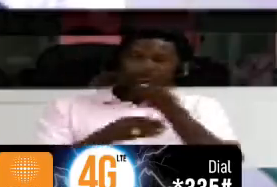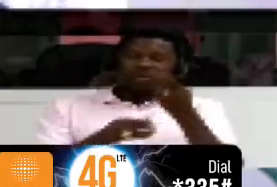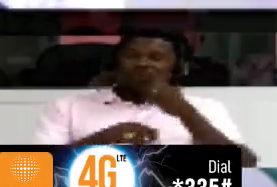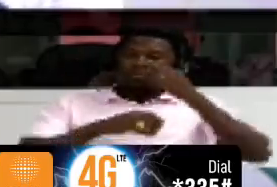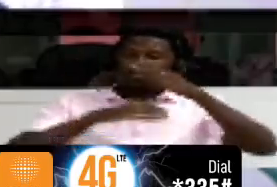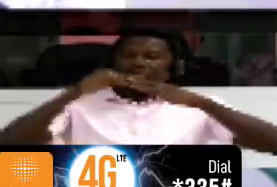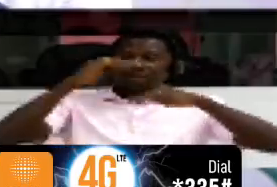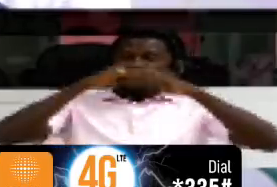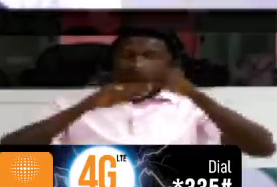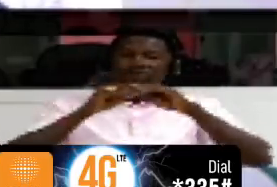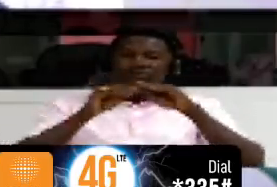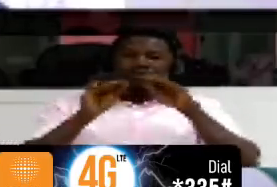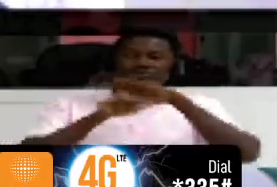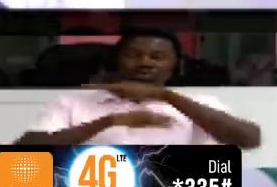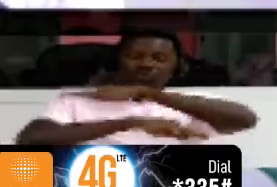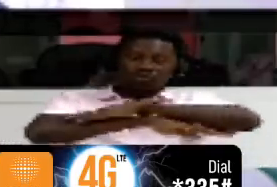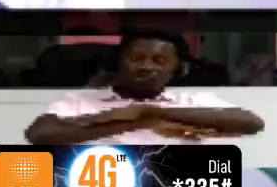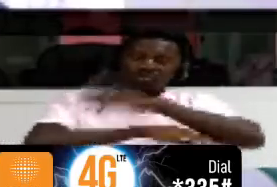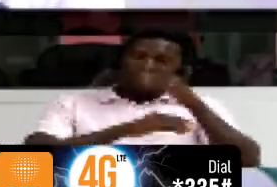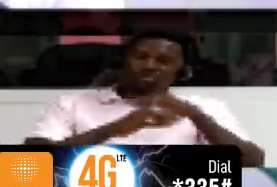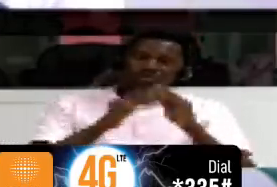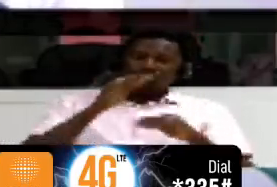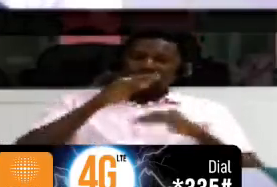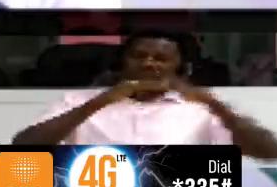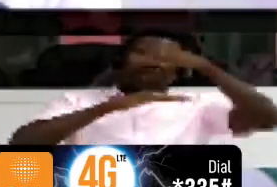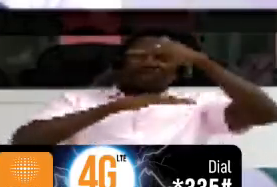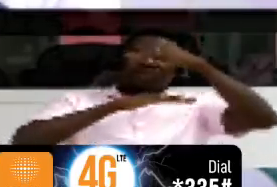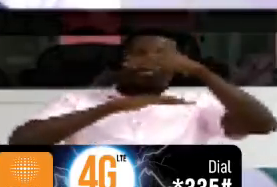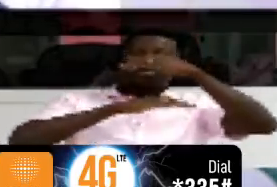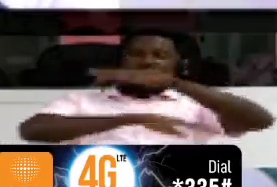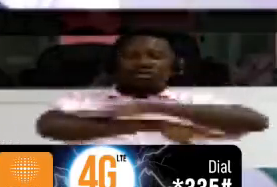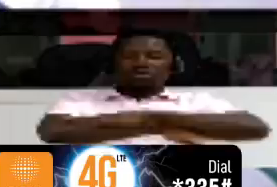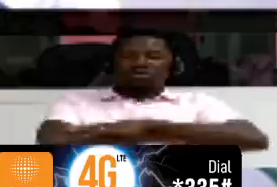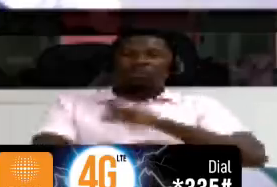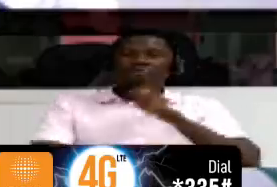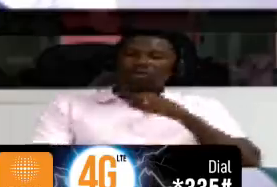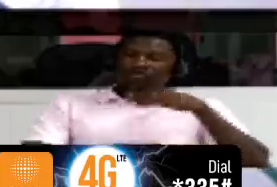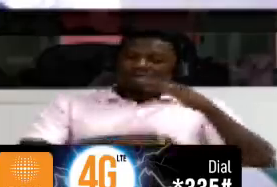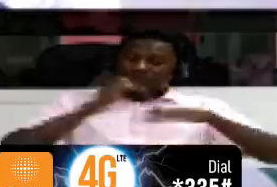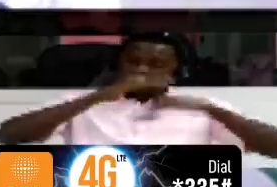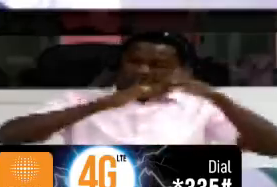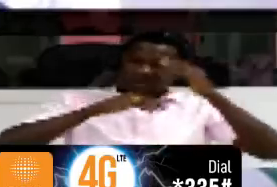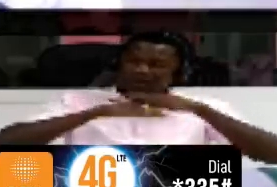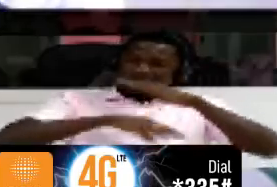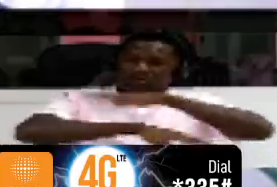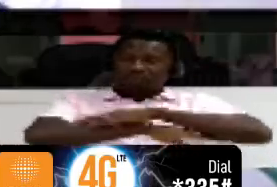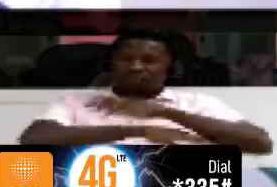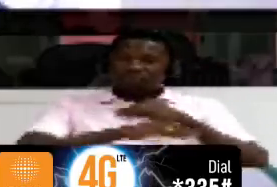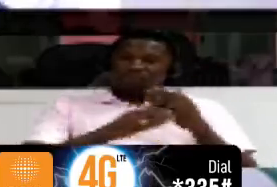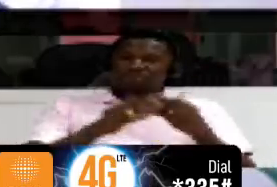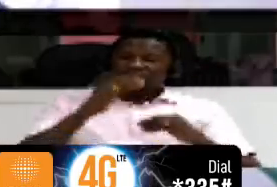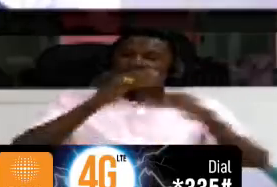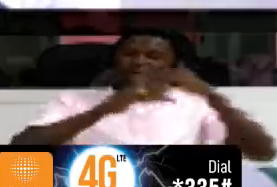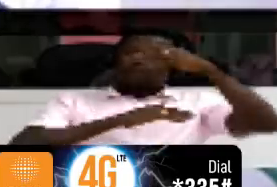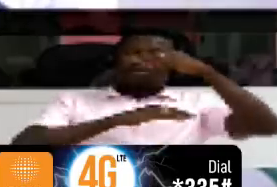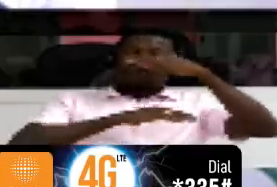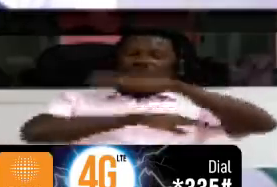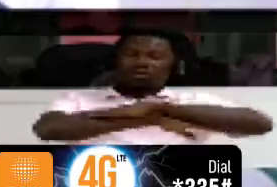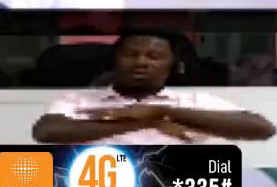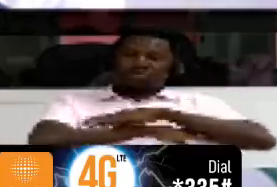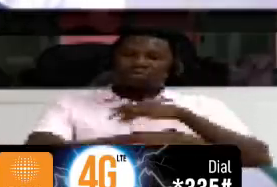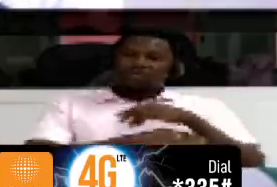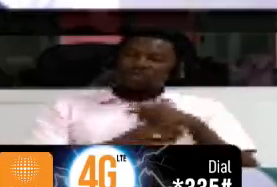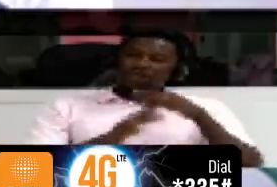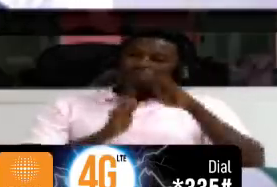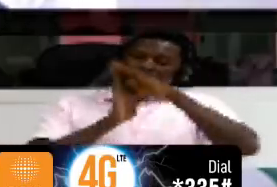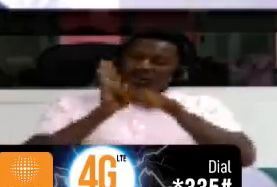schools, when we do not upgrade schools? But if you build schools, if you upgrade schools, the consequences or the budgetary